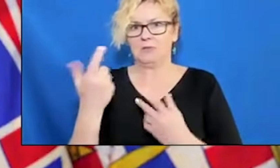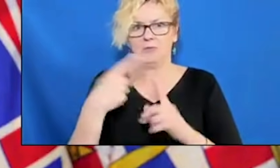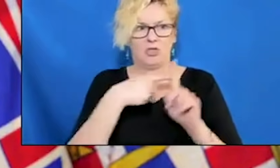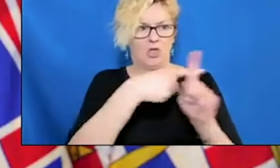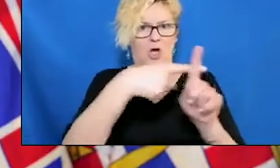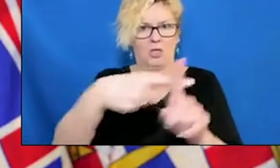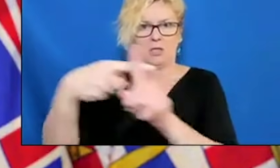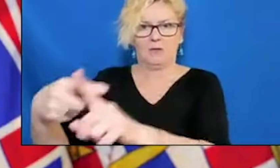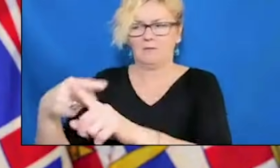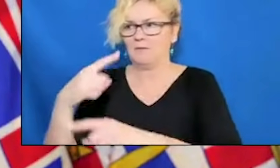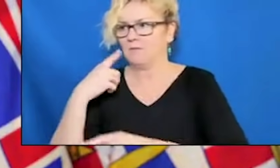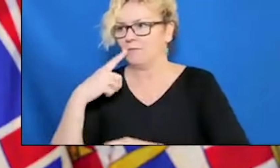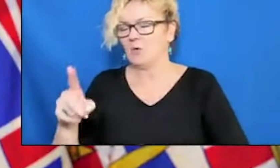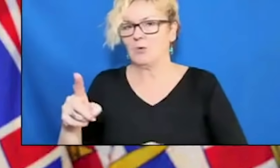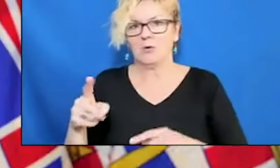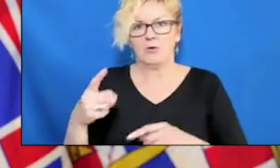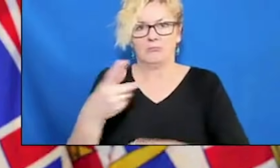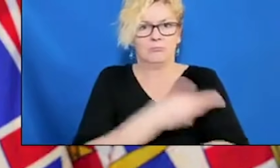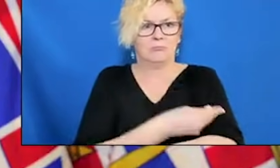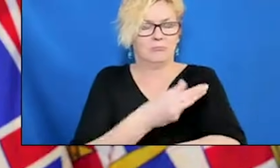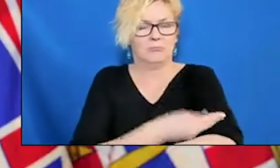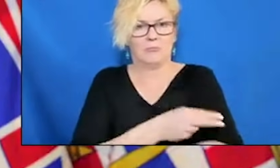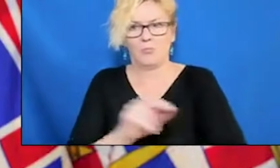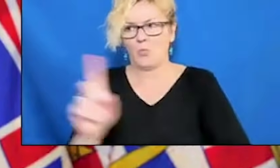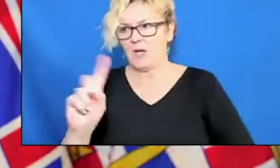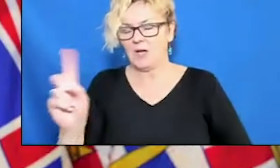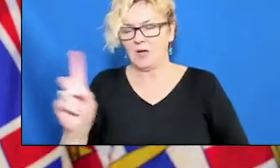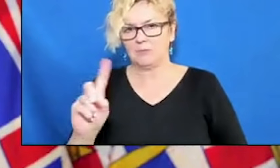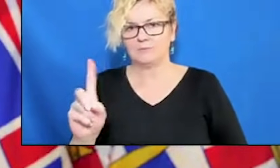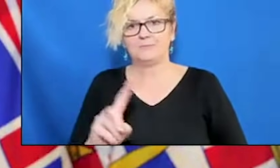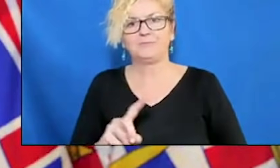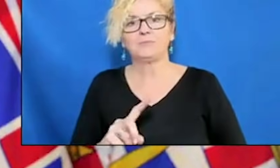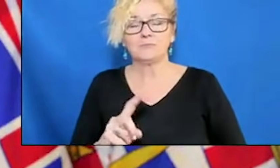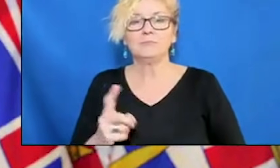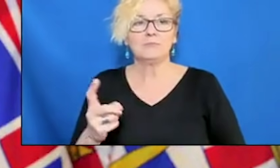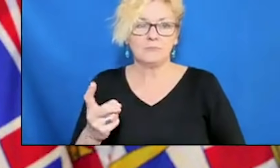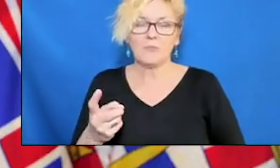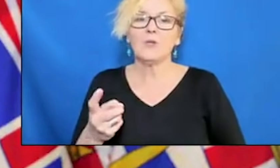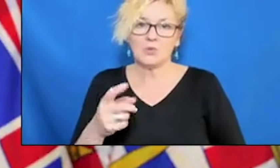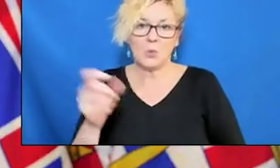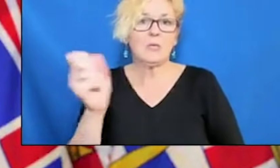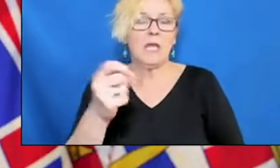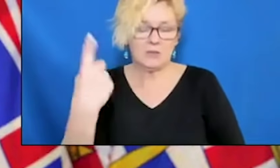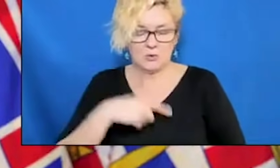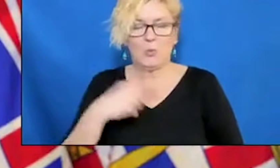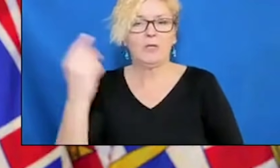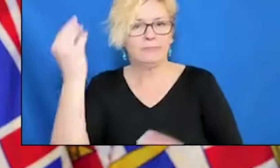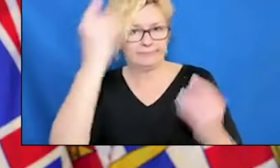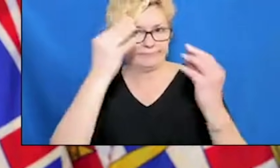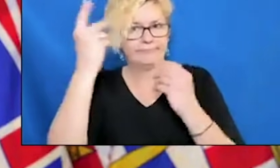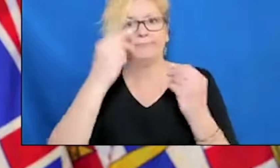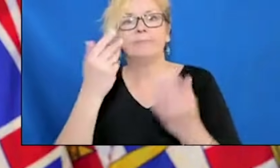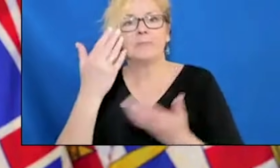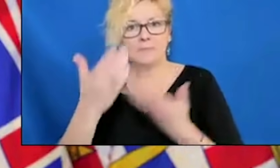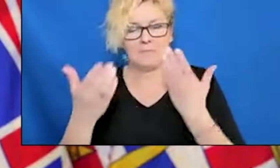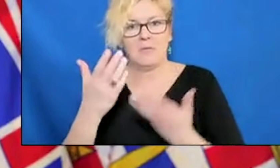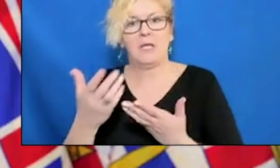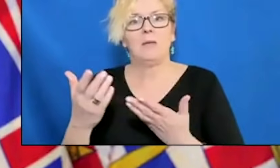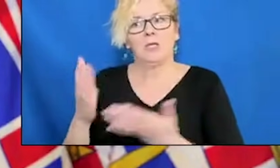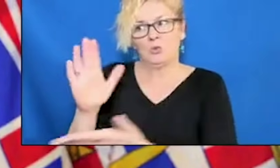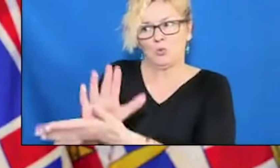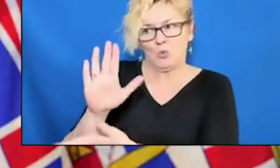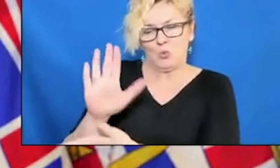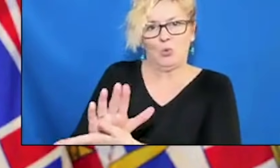flexibility of the AstraZeneca vaccine allows us to do that, whether it's a workplace, whether it's the school setting. And yes, we'll